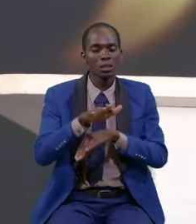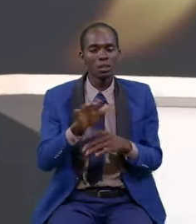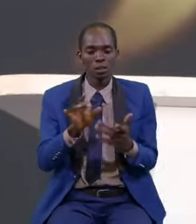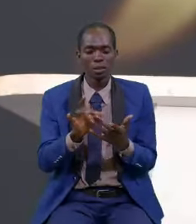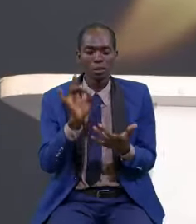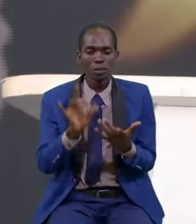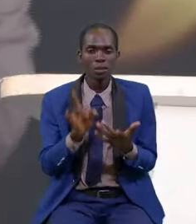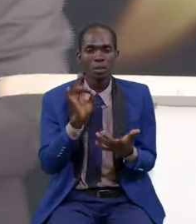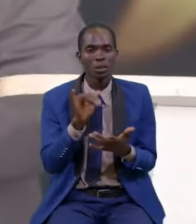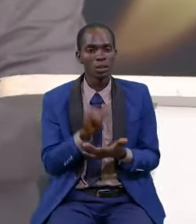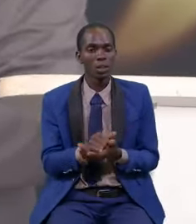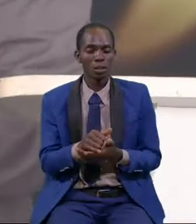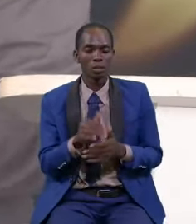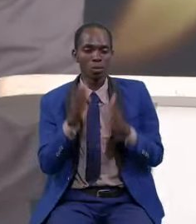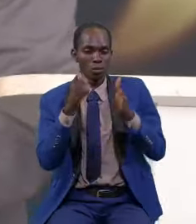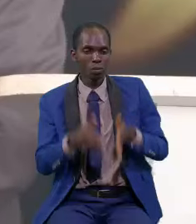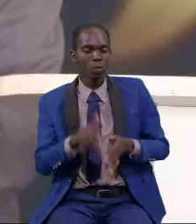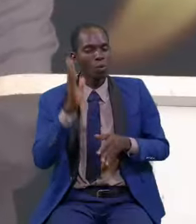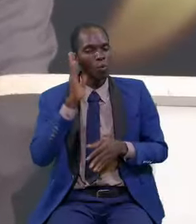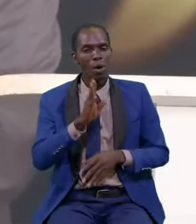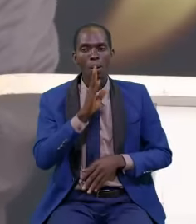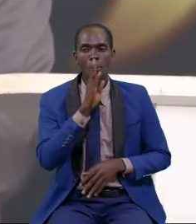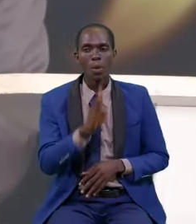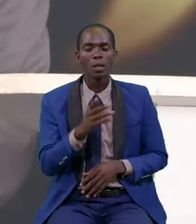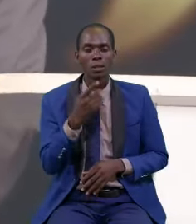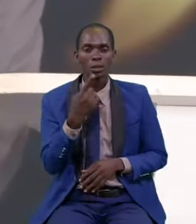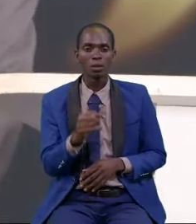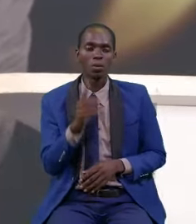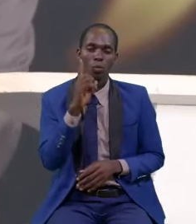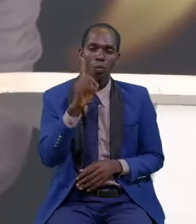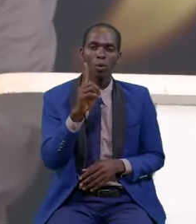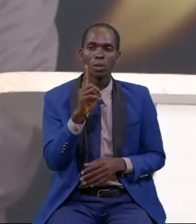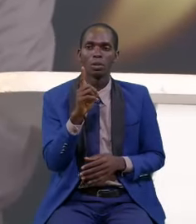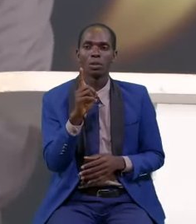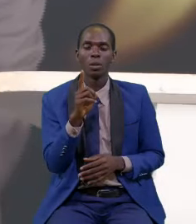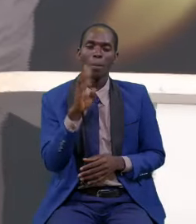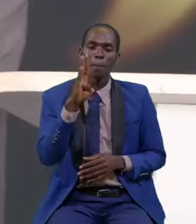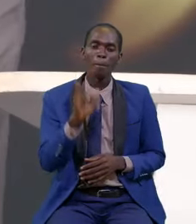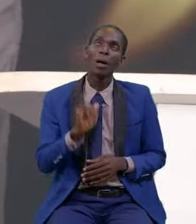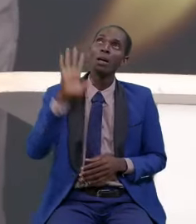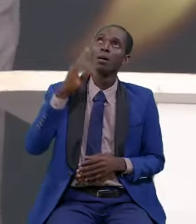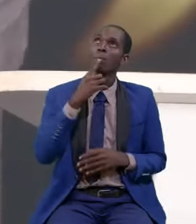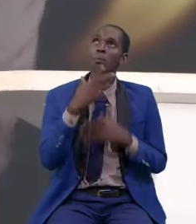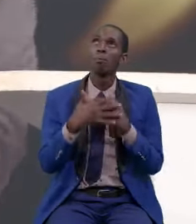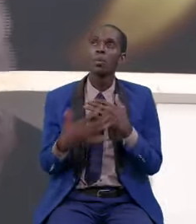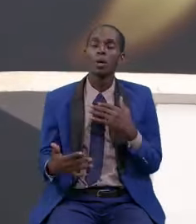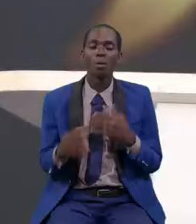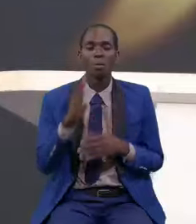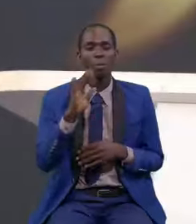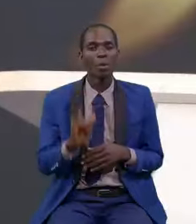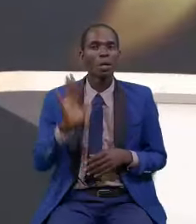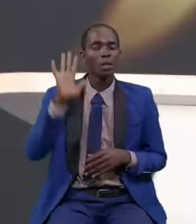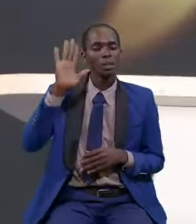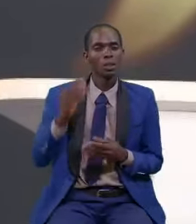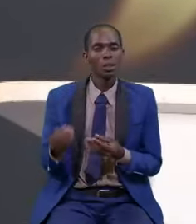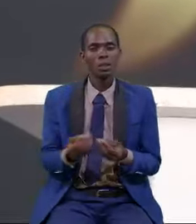be the one by his blood, by sacrifice, by his substitution,